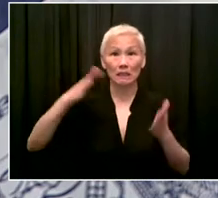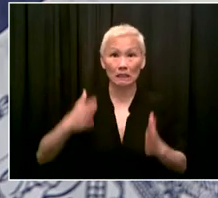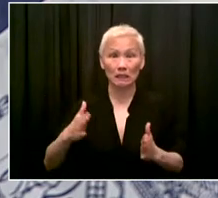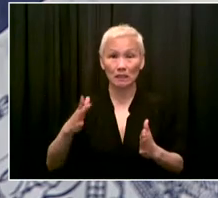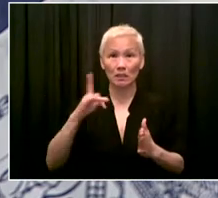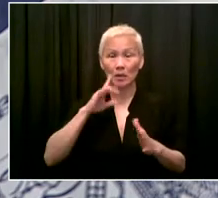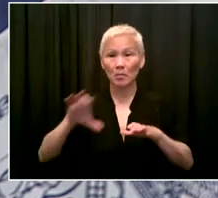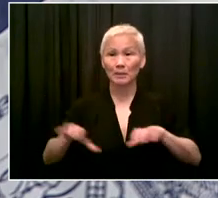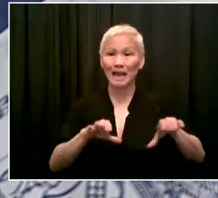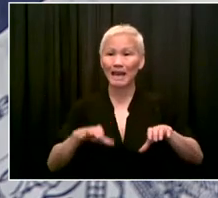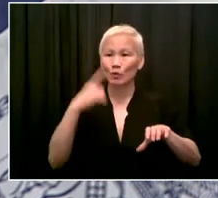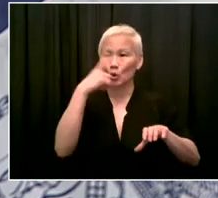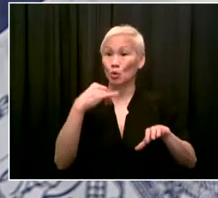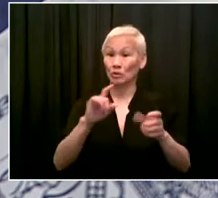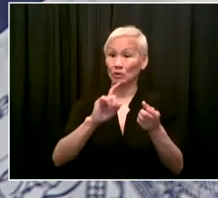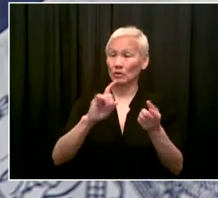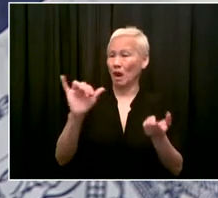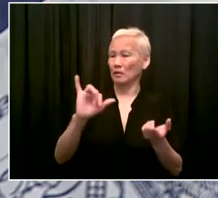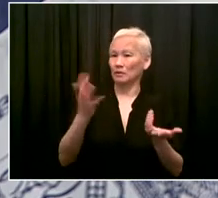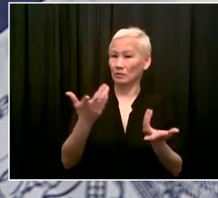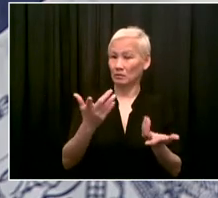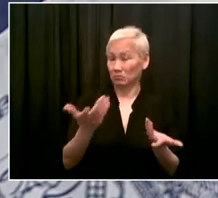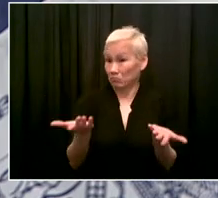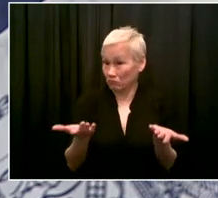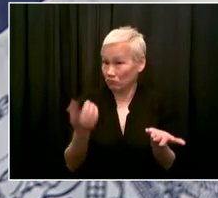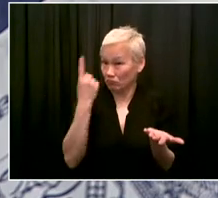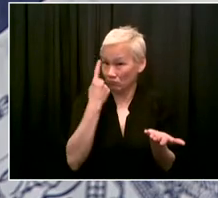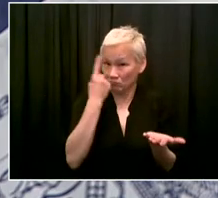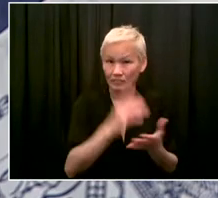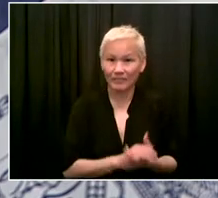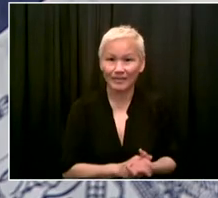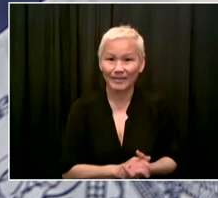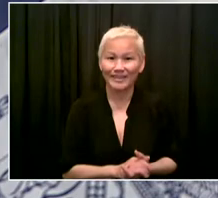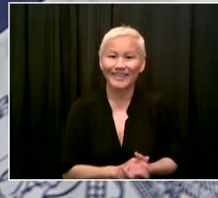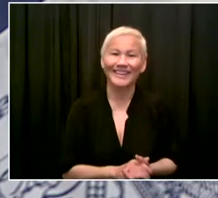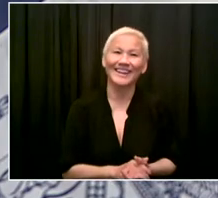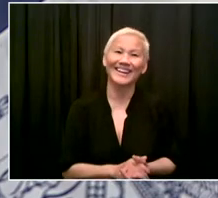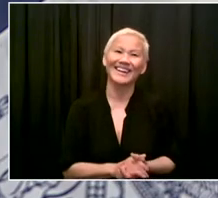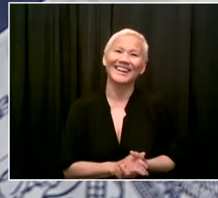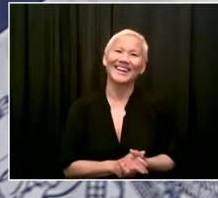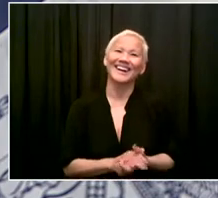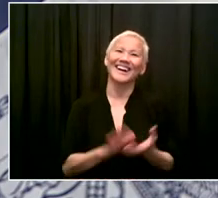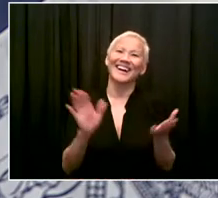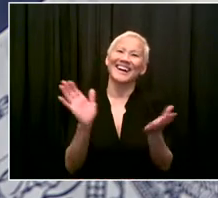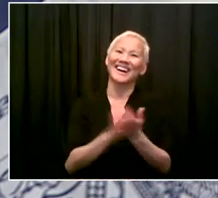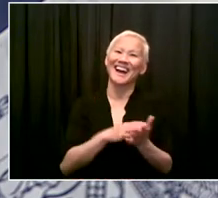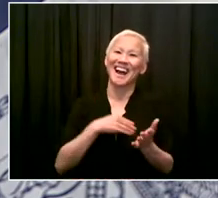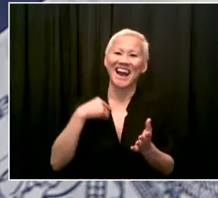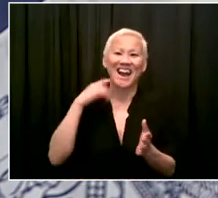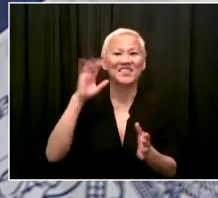about very, very carefully. That would be my advice. But go ahead,